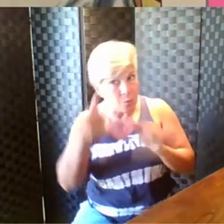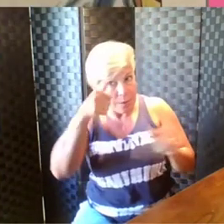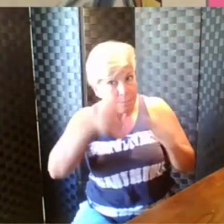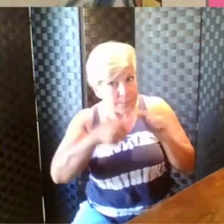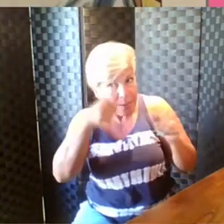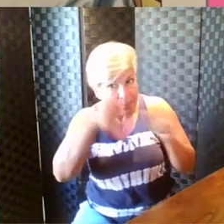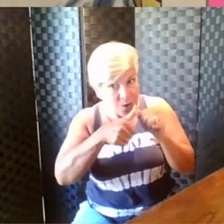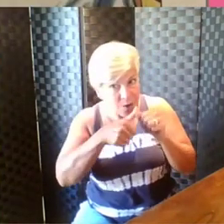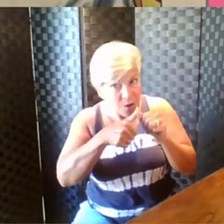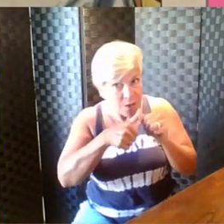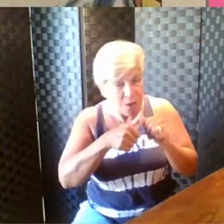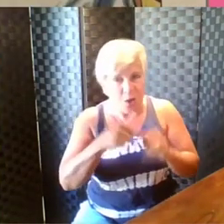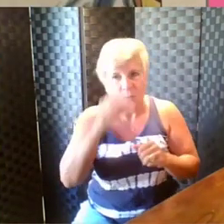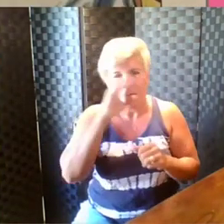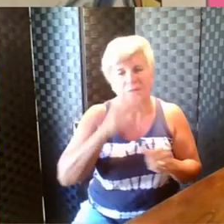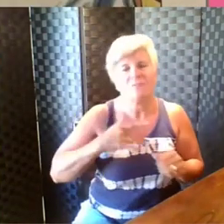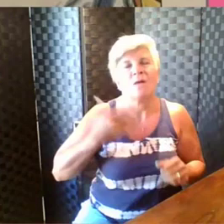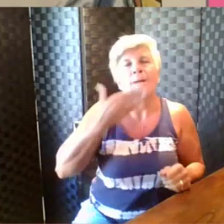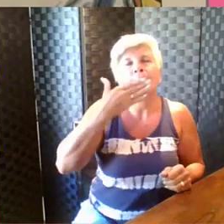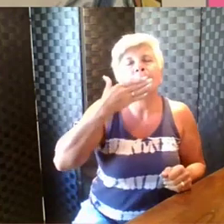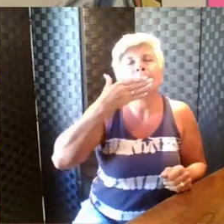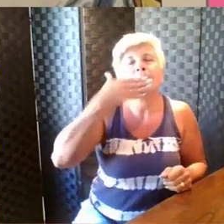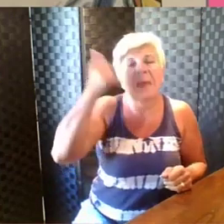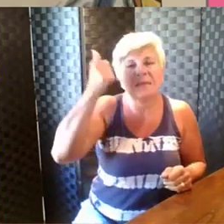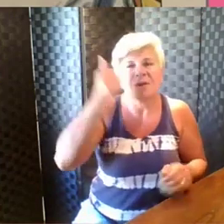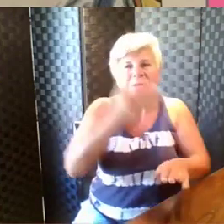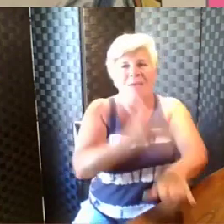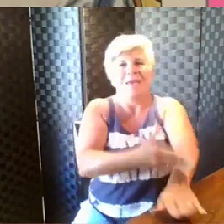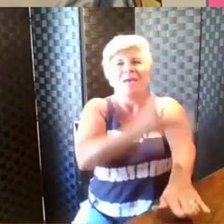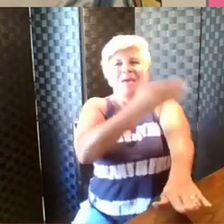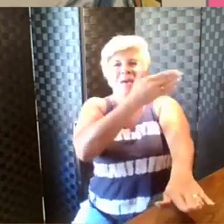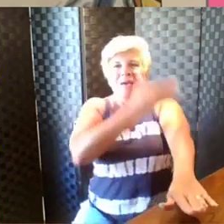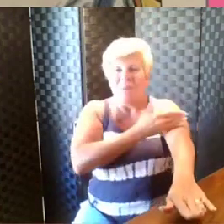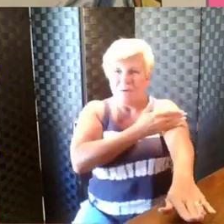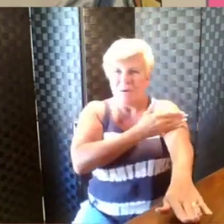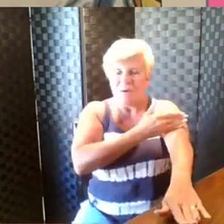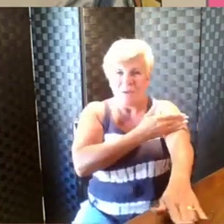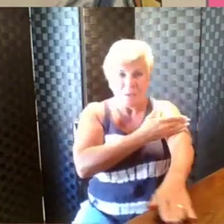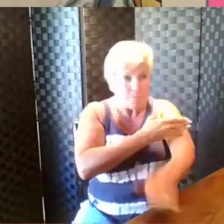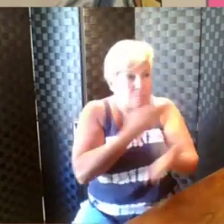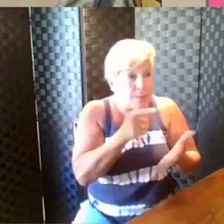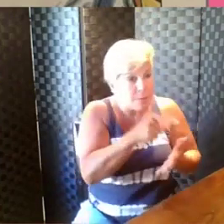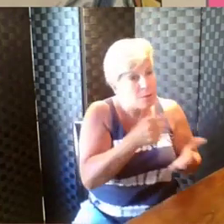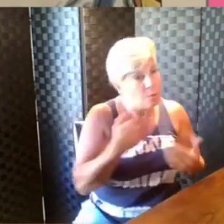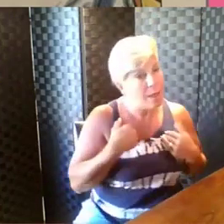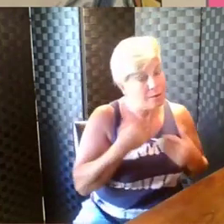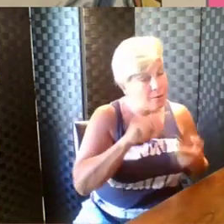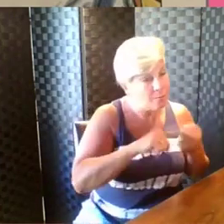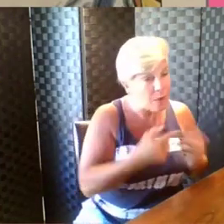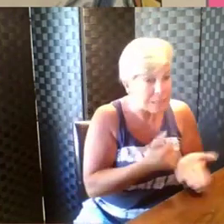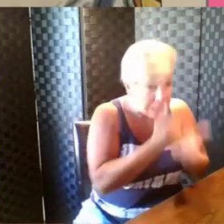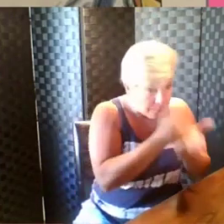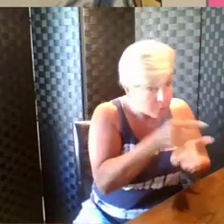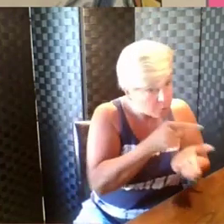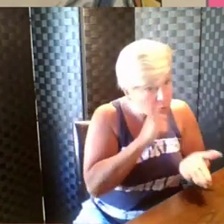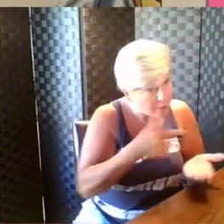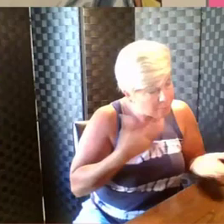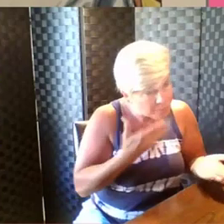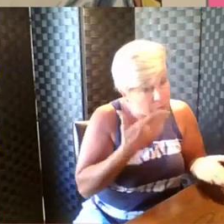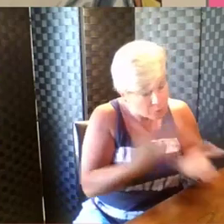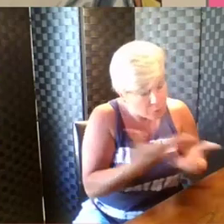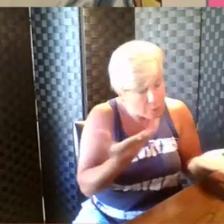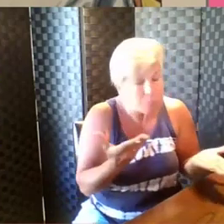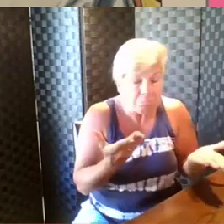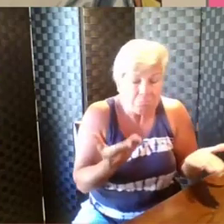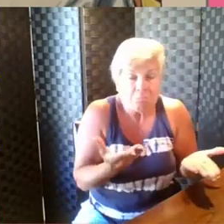that Chrysanthemum felt so much better. Think about if somebody did something nice for you when you weren't feeling good. That's how Chrysanthemum